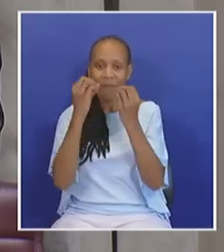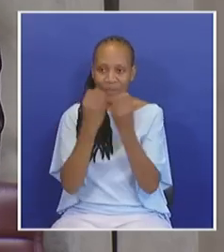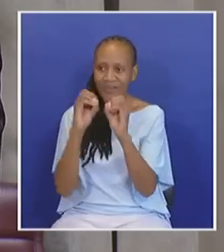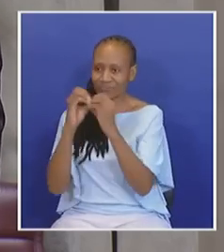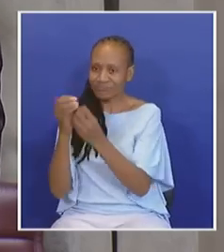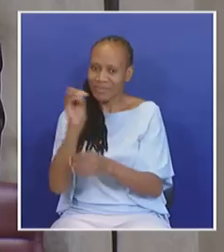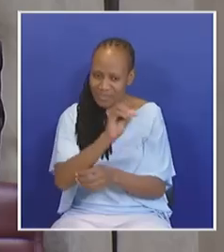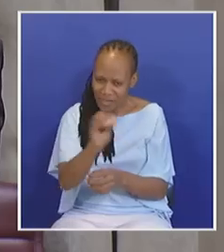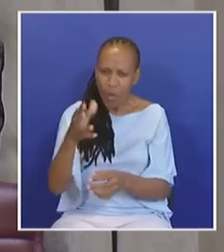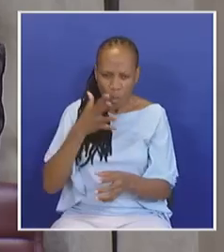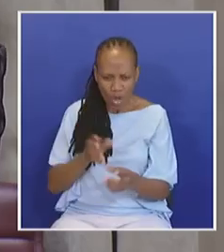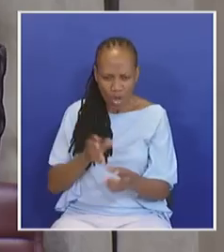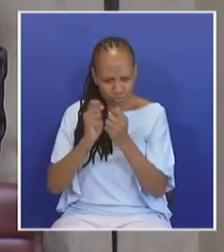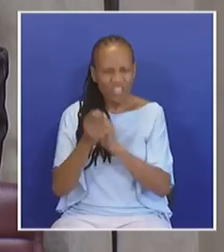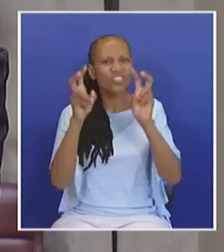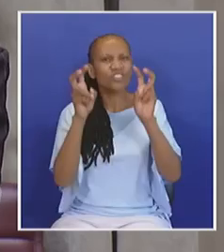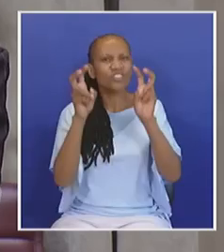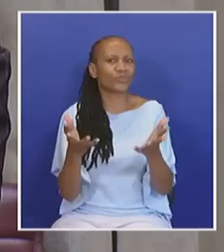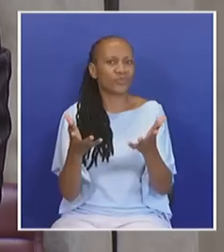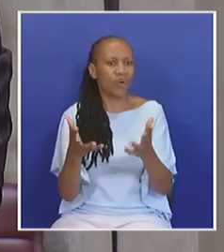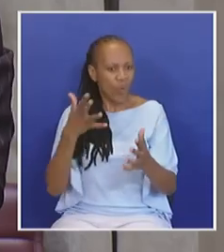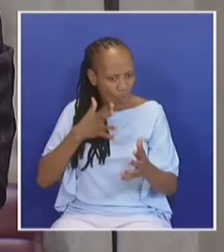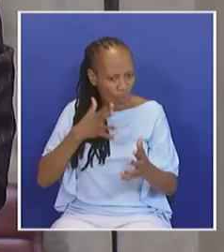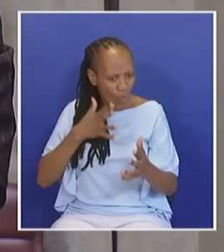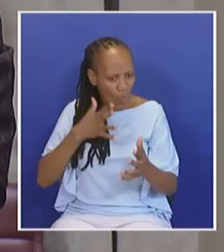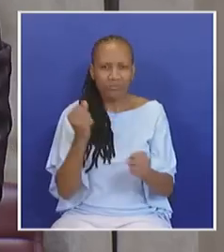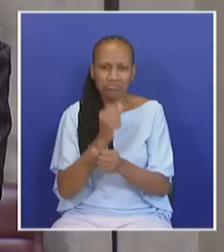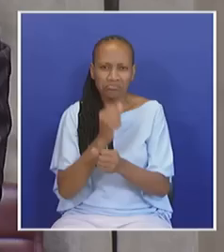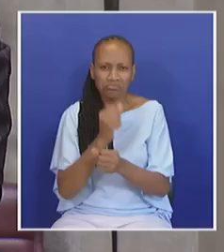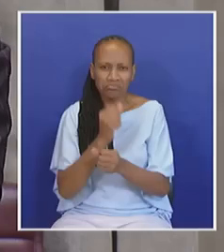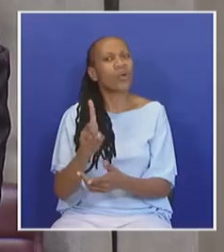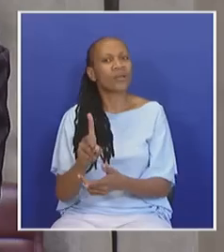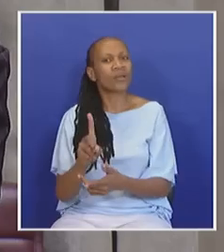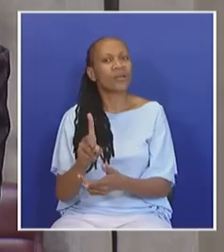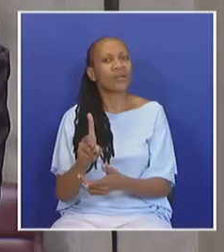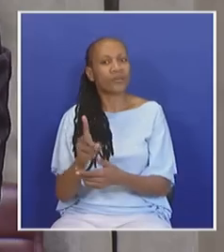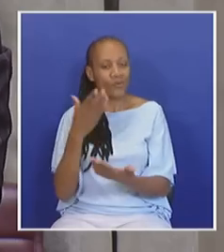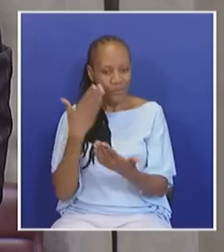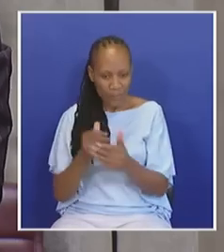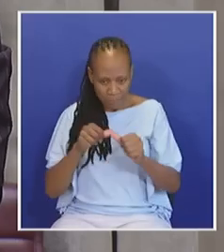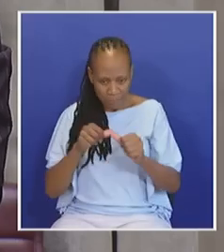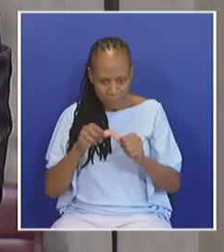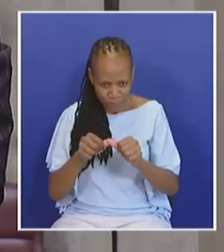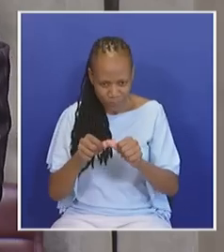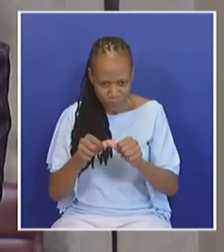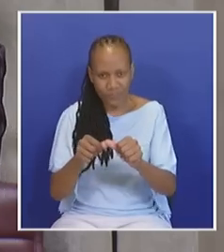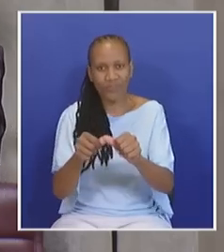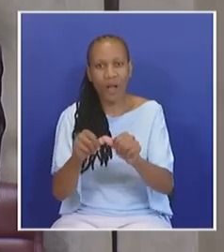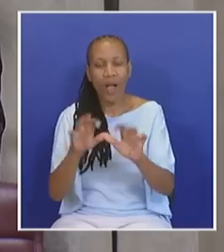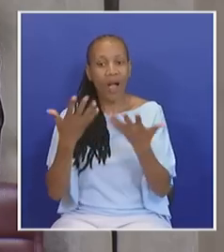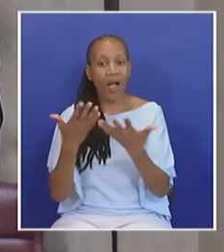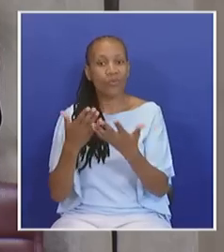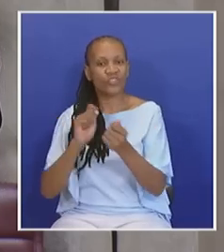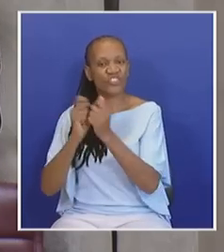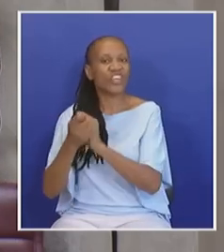these fundamental issues, seeking rather to construct an ahistorical, farcical, and false narrative of white